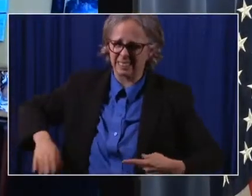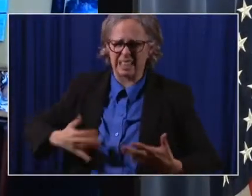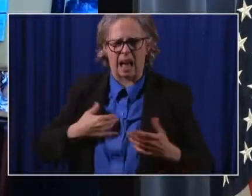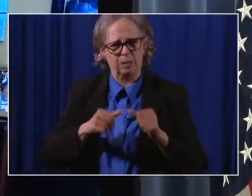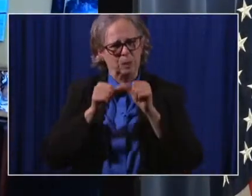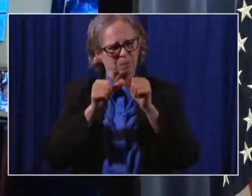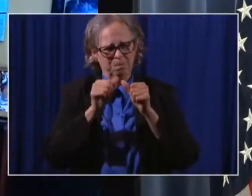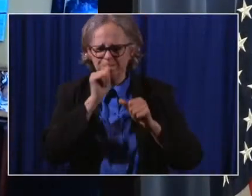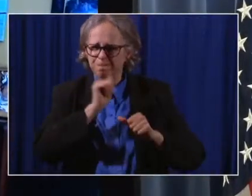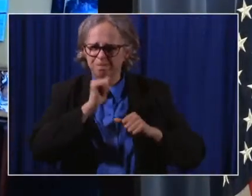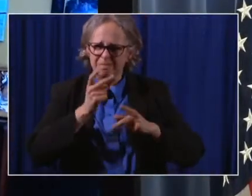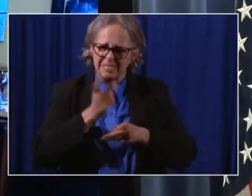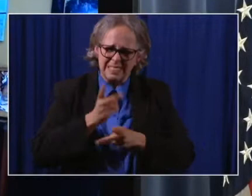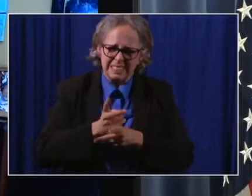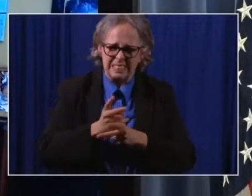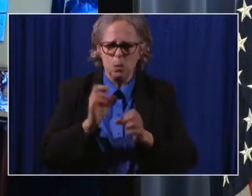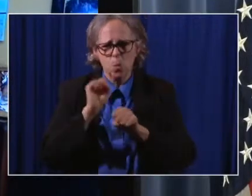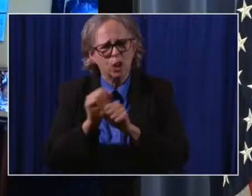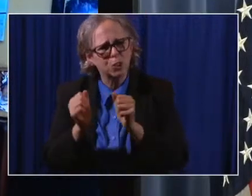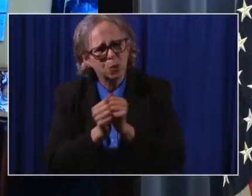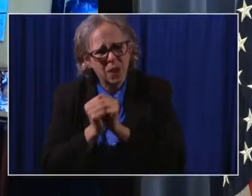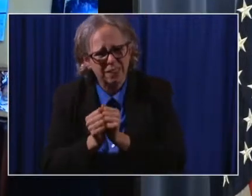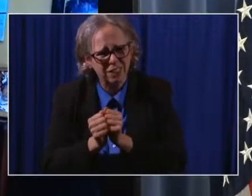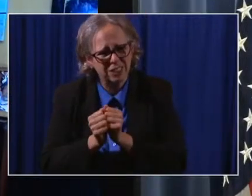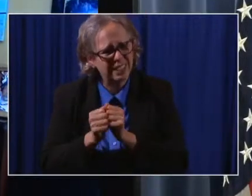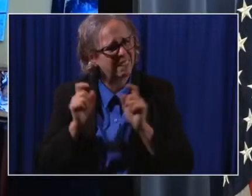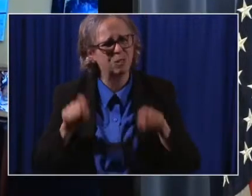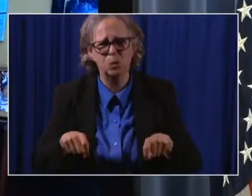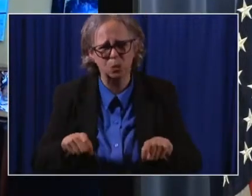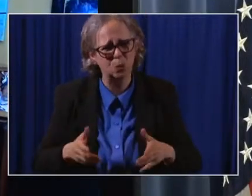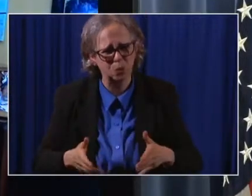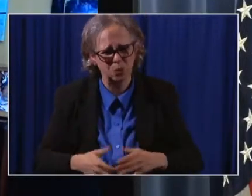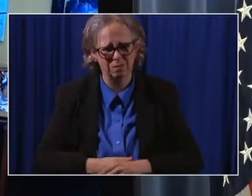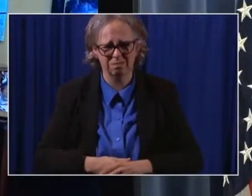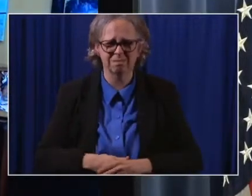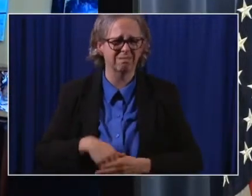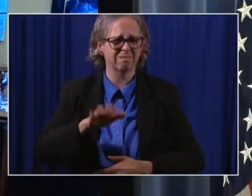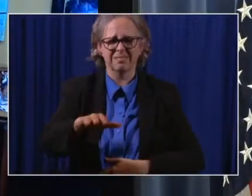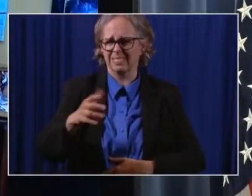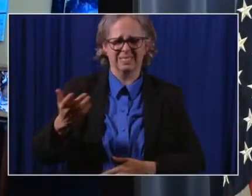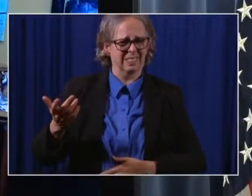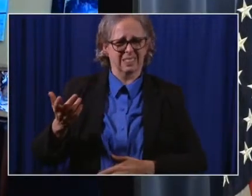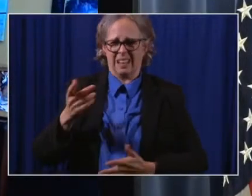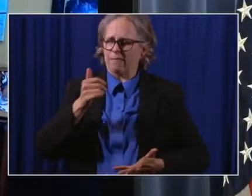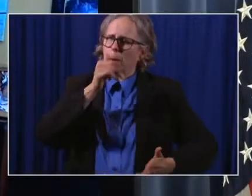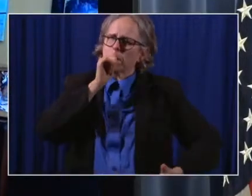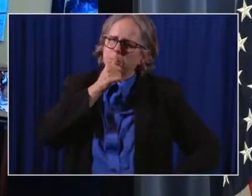collaborative approach inside and outside throughout the state, throughout the country to try to get through this.